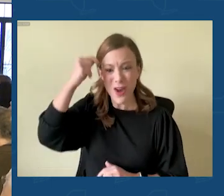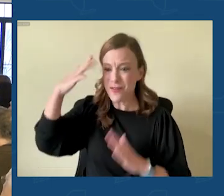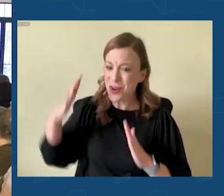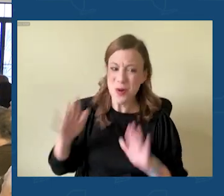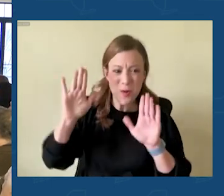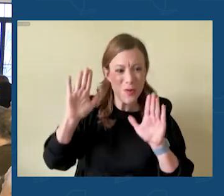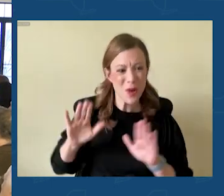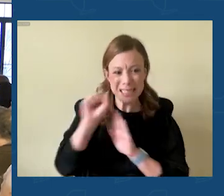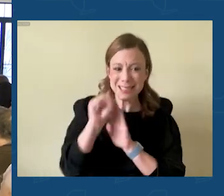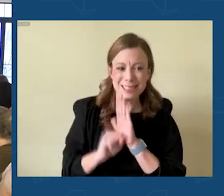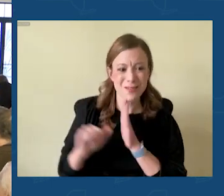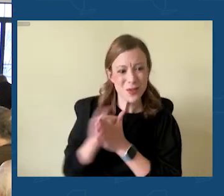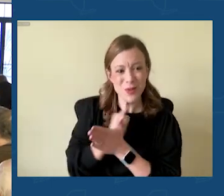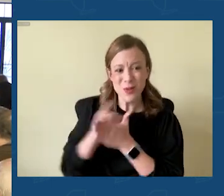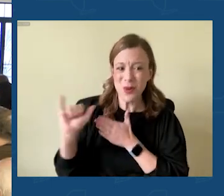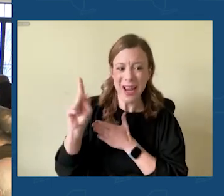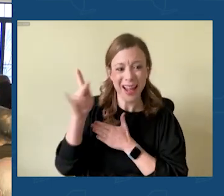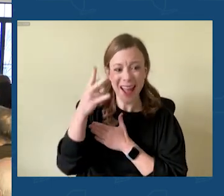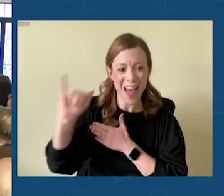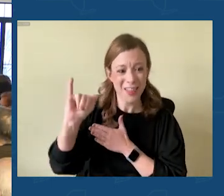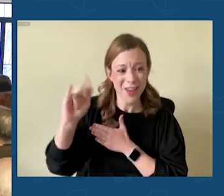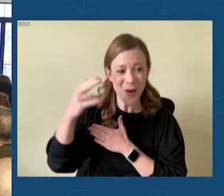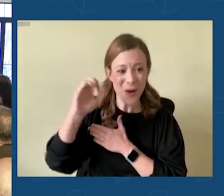Governor Kathy Hochul.